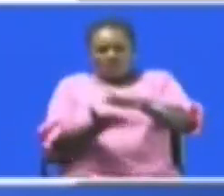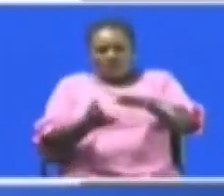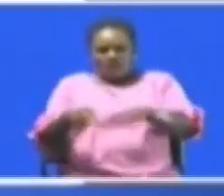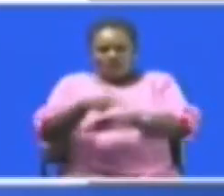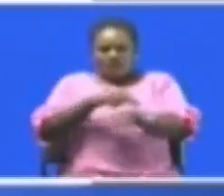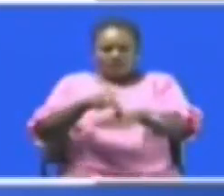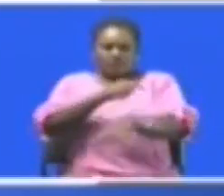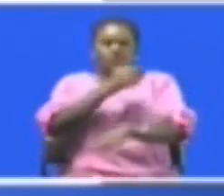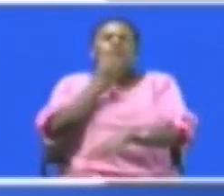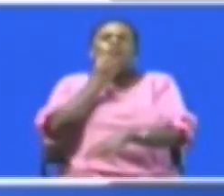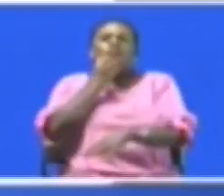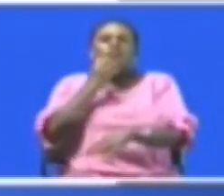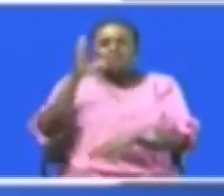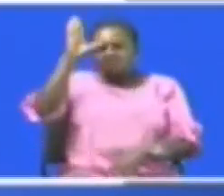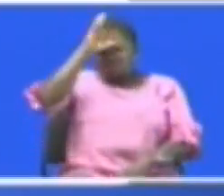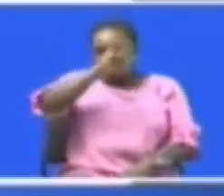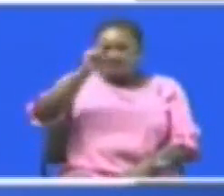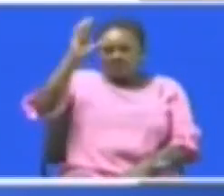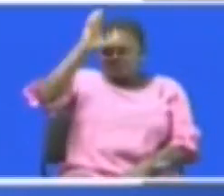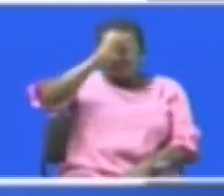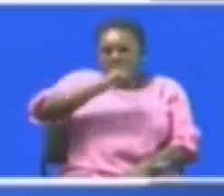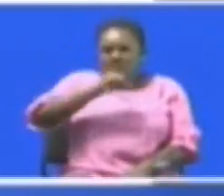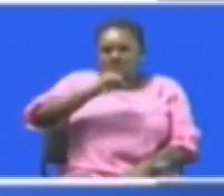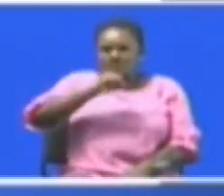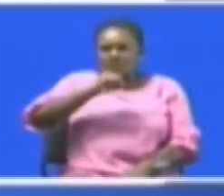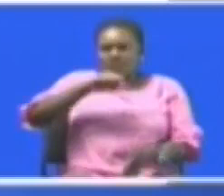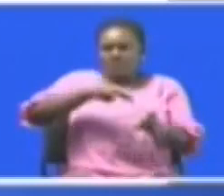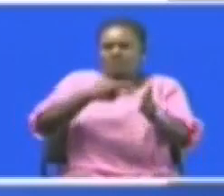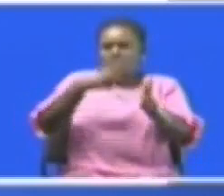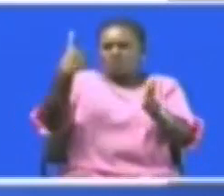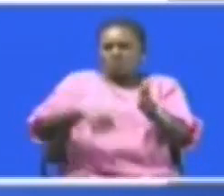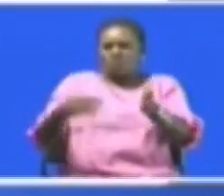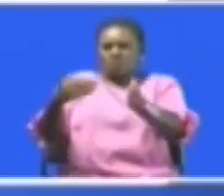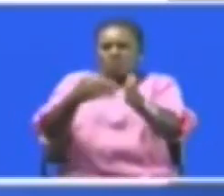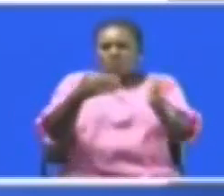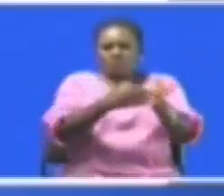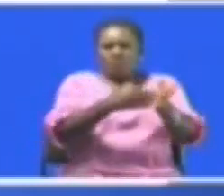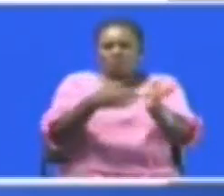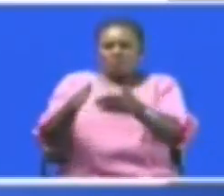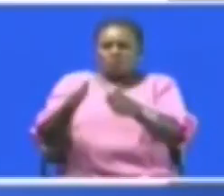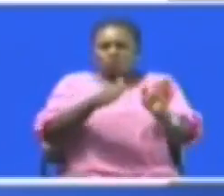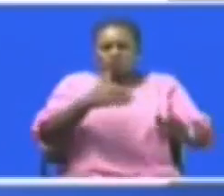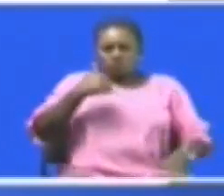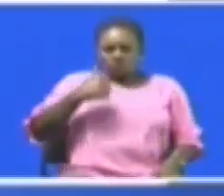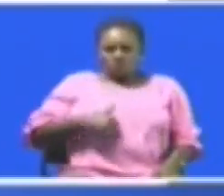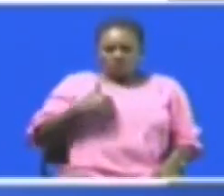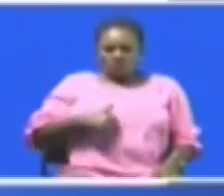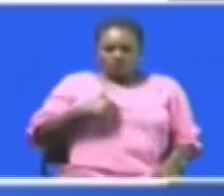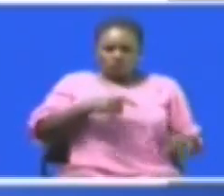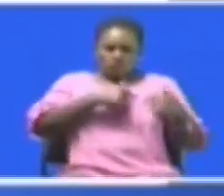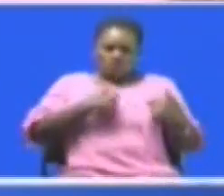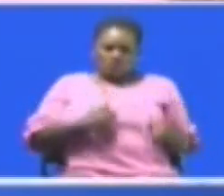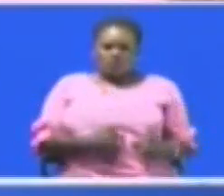Kenyatta National Hospital still remains missing, in essence, denying her a chance to undergo an